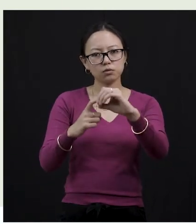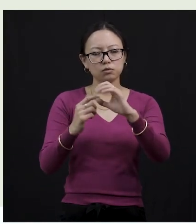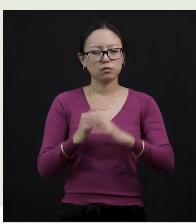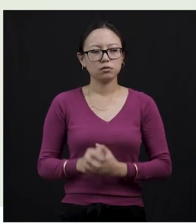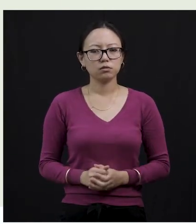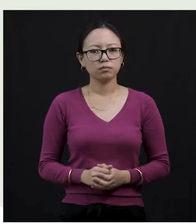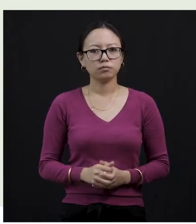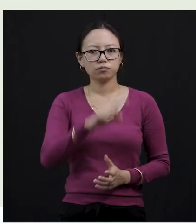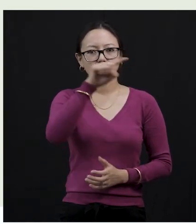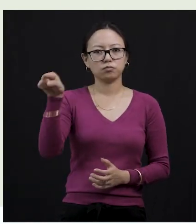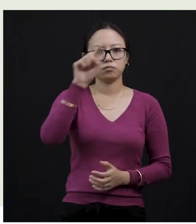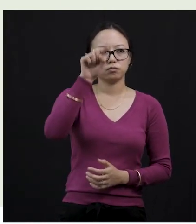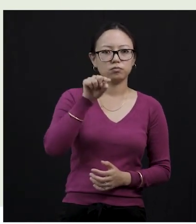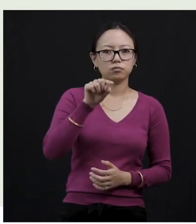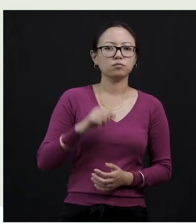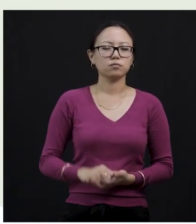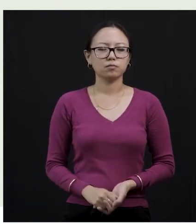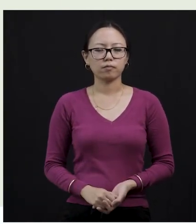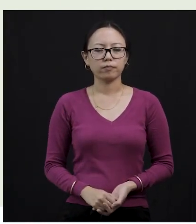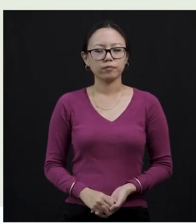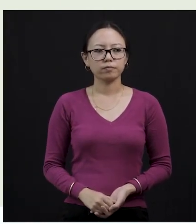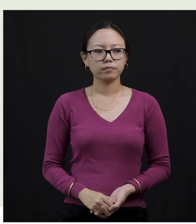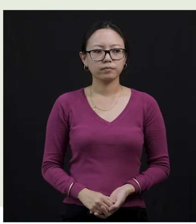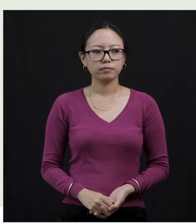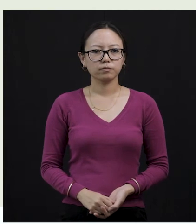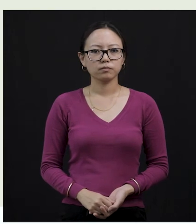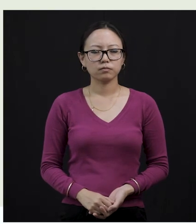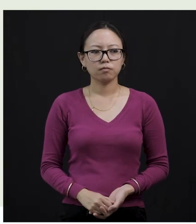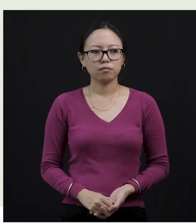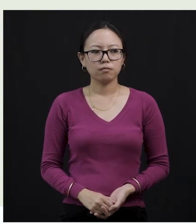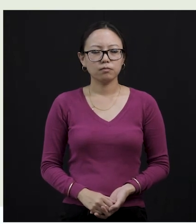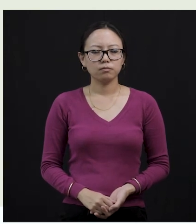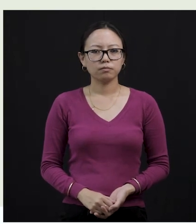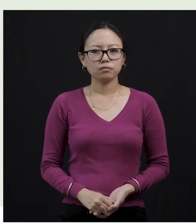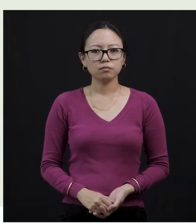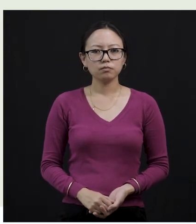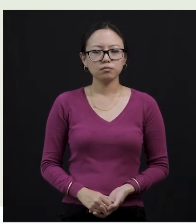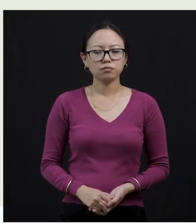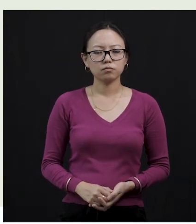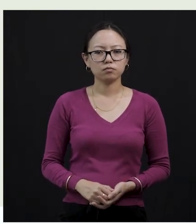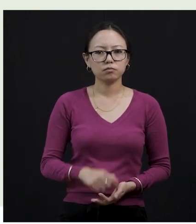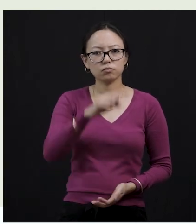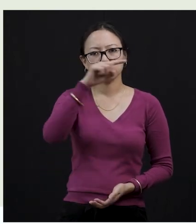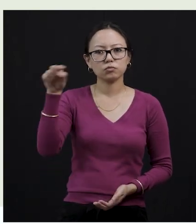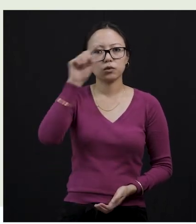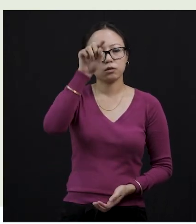is? Divide the following. Again, you have division, right?